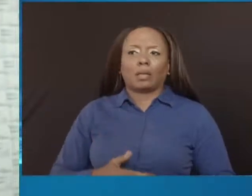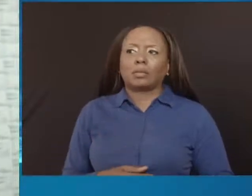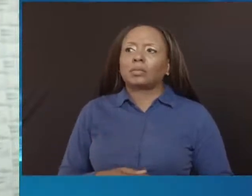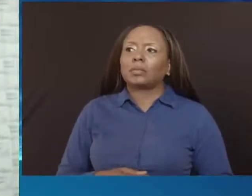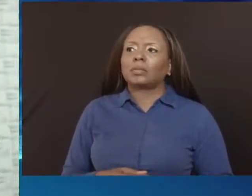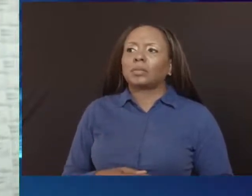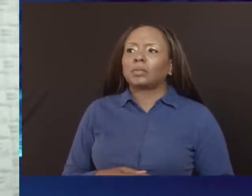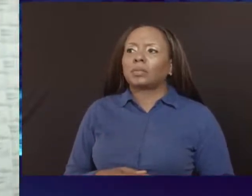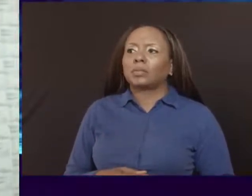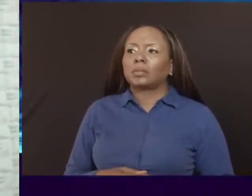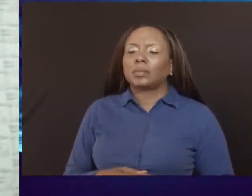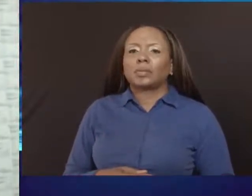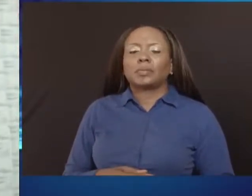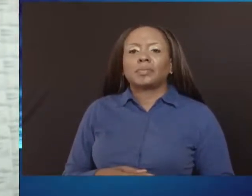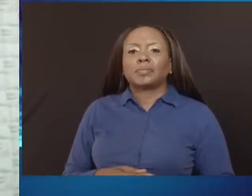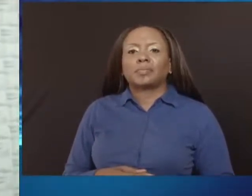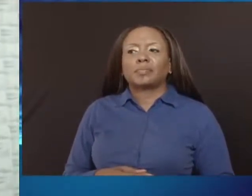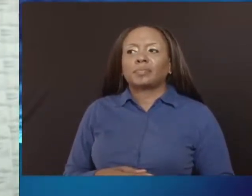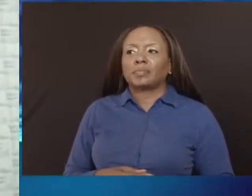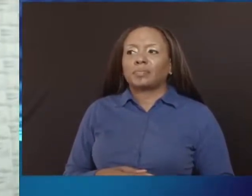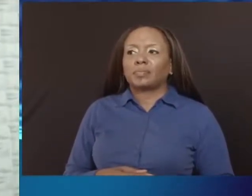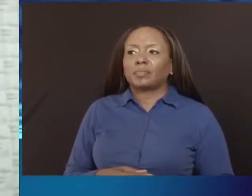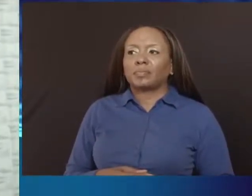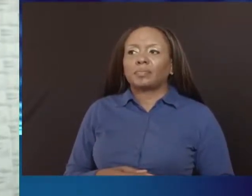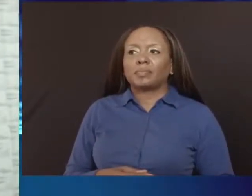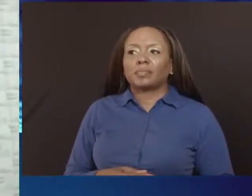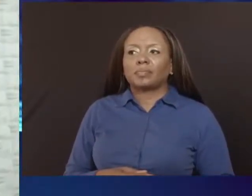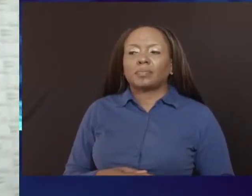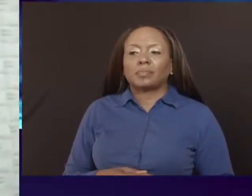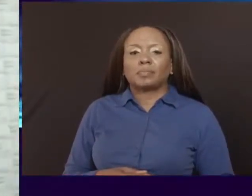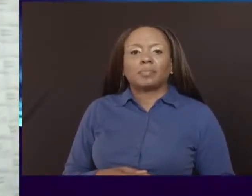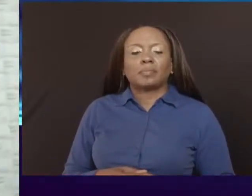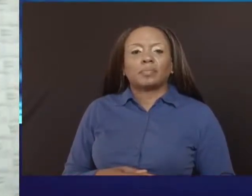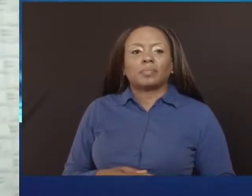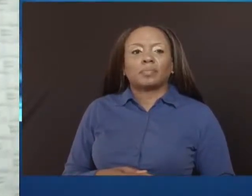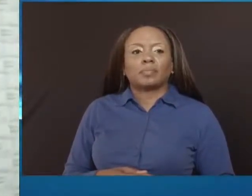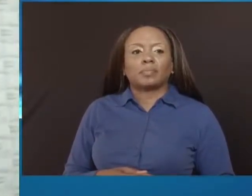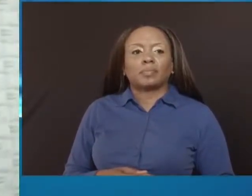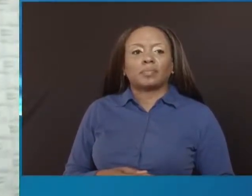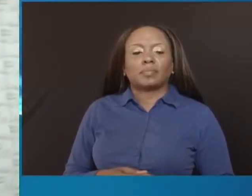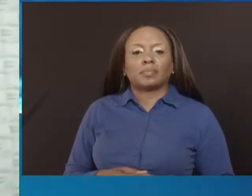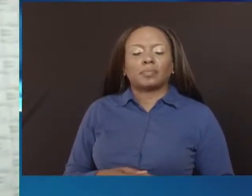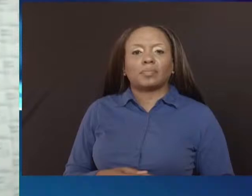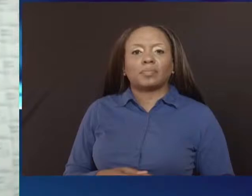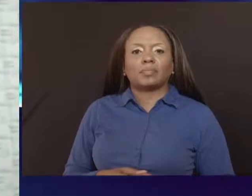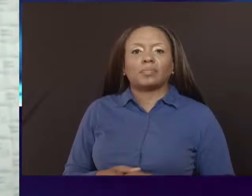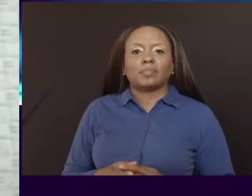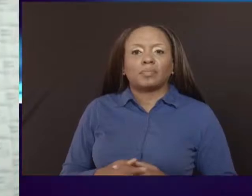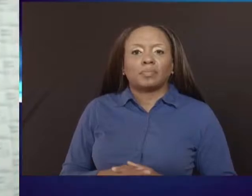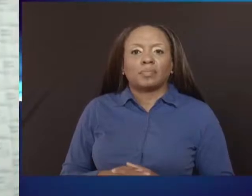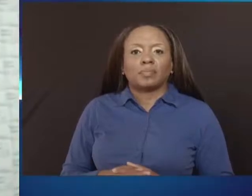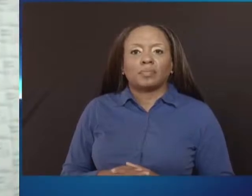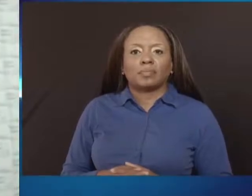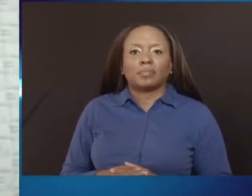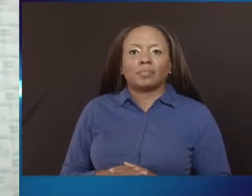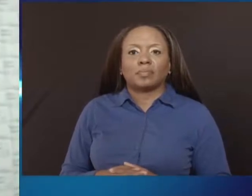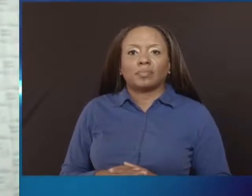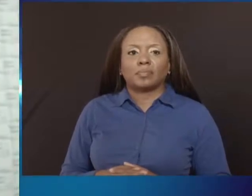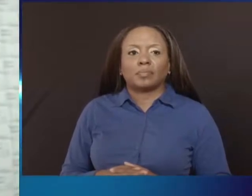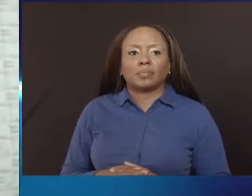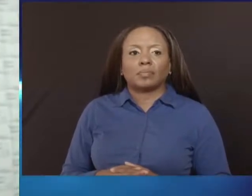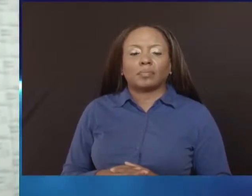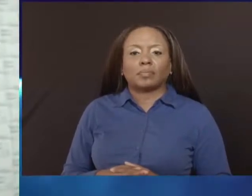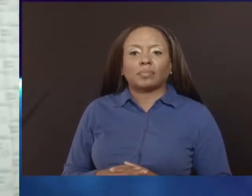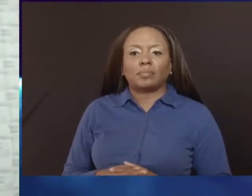you tell me what the incidence has been of individuals in home isolation having to be